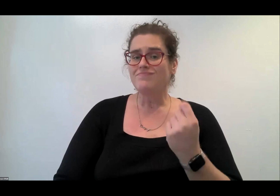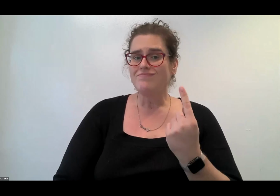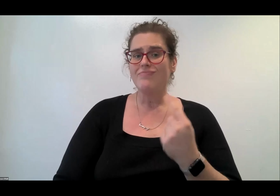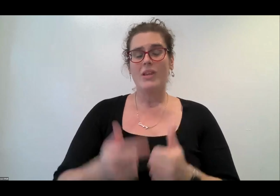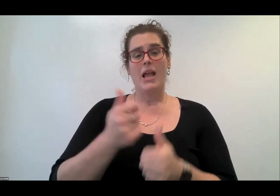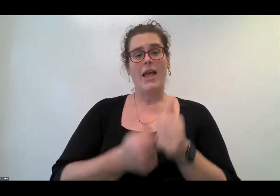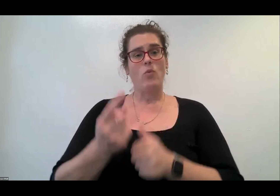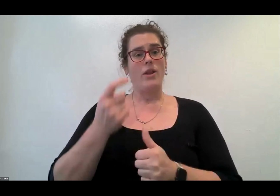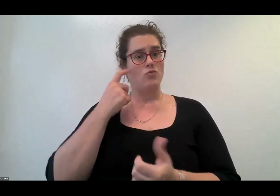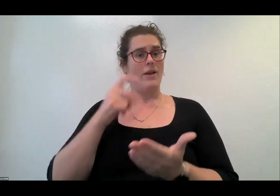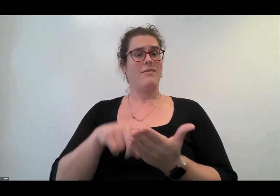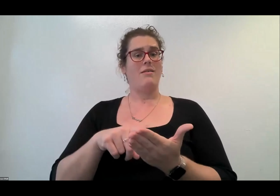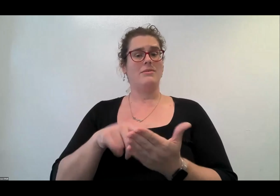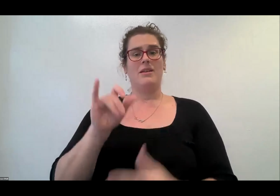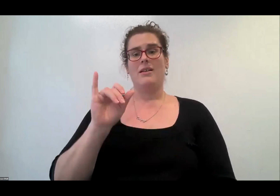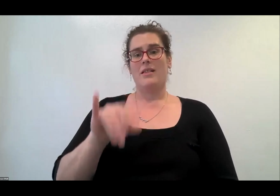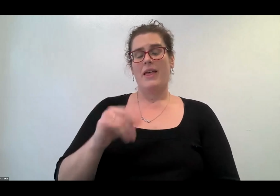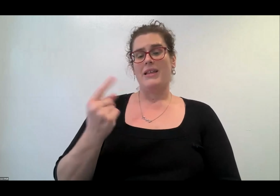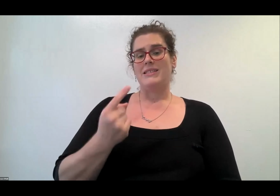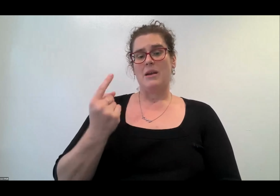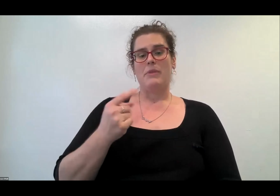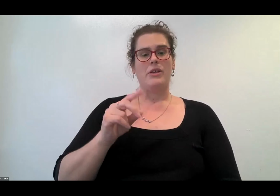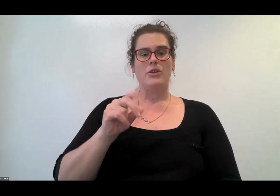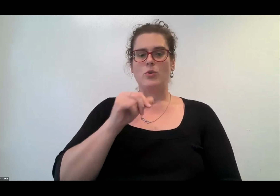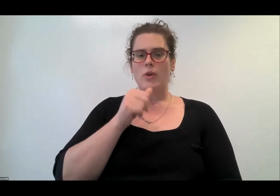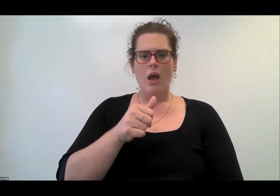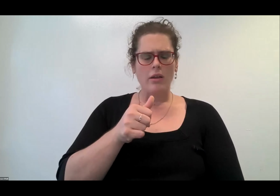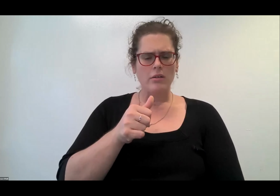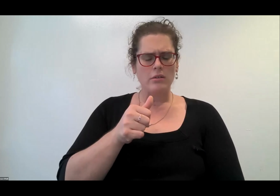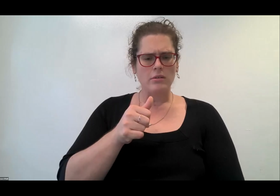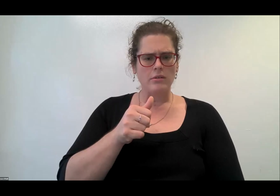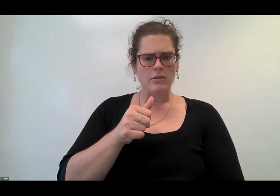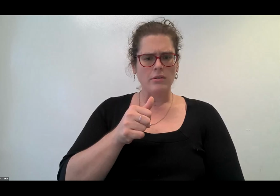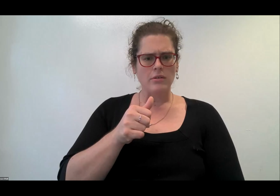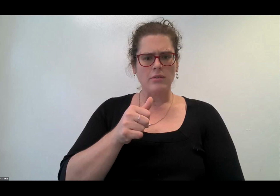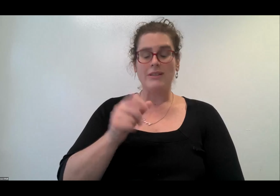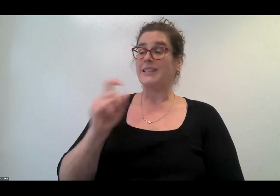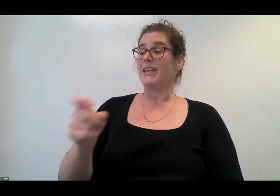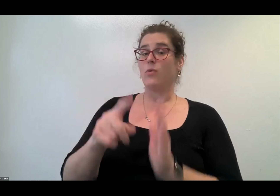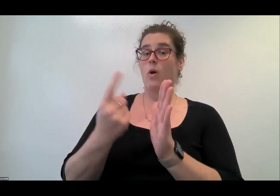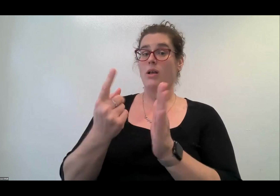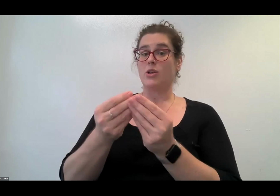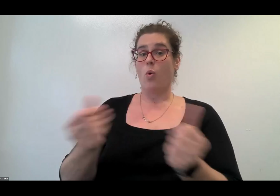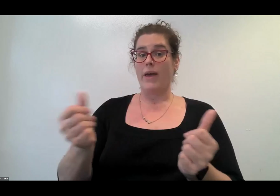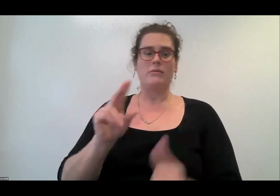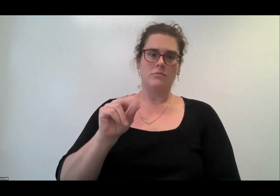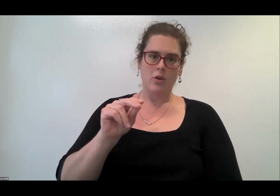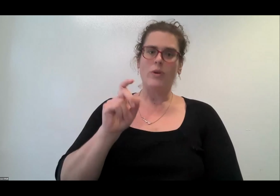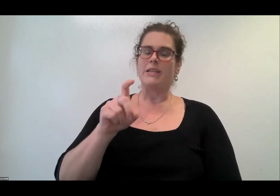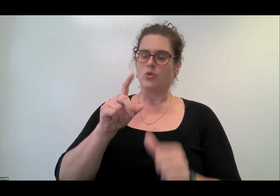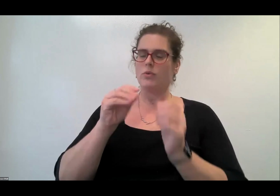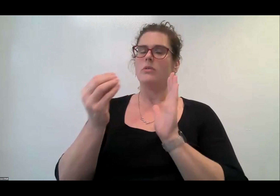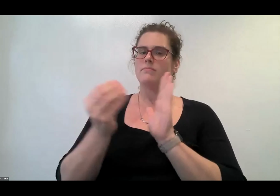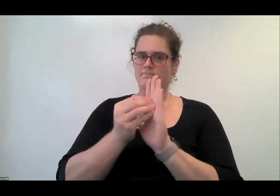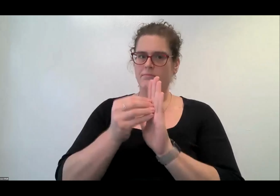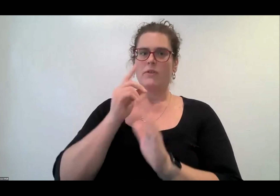is something that you don't give for 1 year and take away. It's just something we need to make sure that we put in the continuing budget